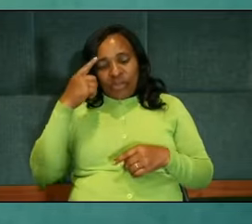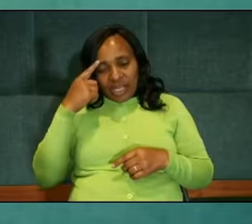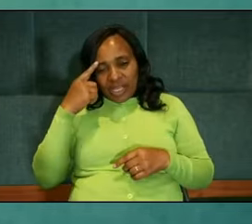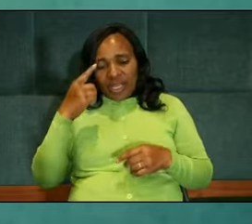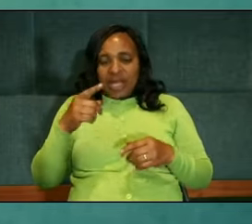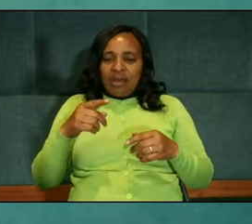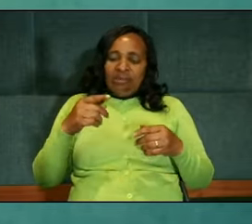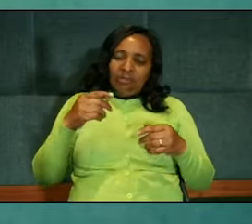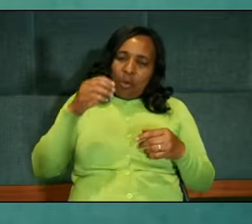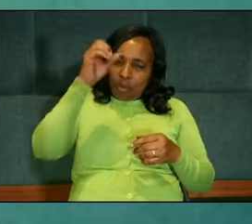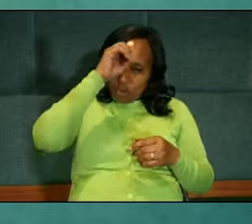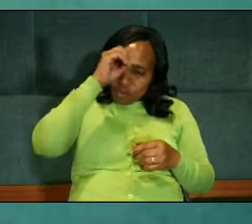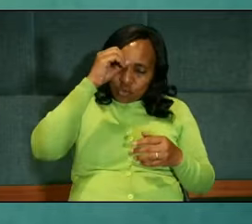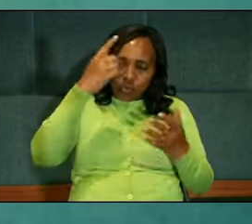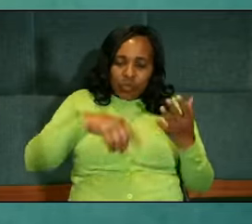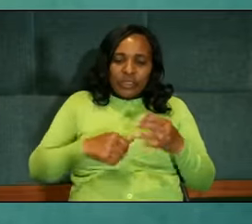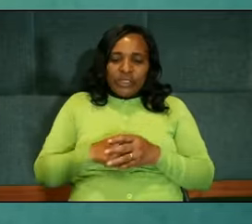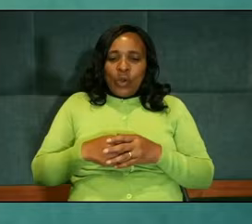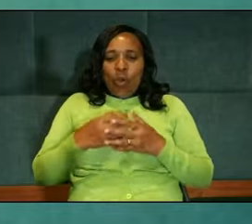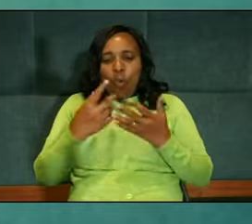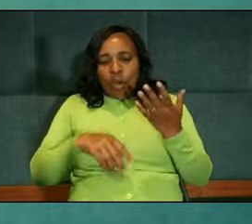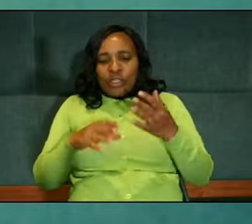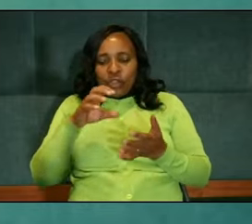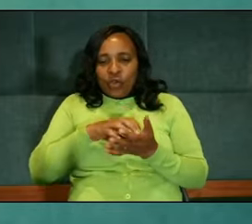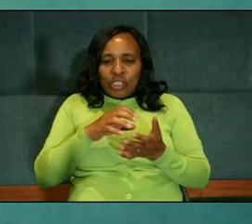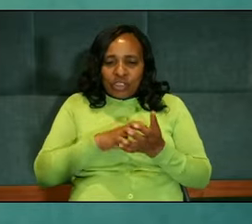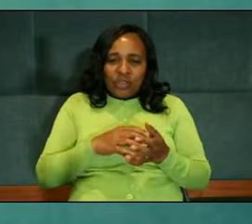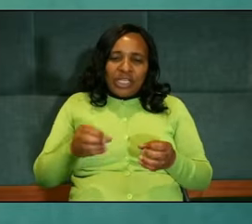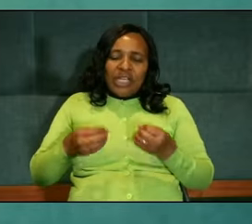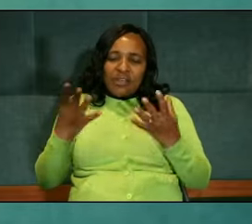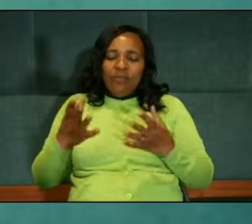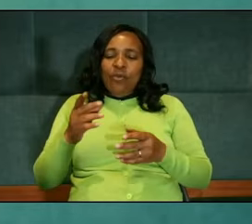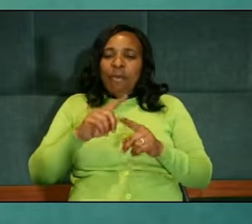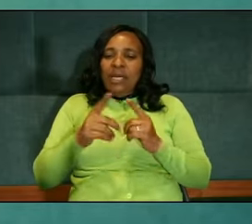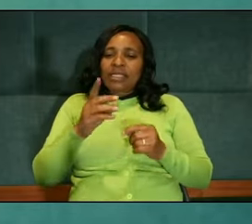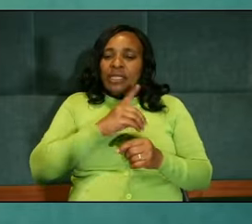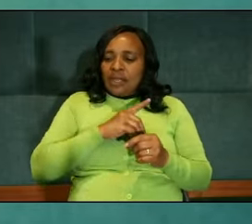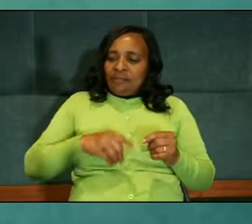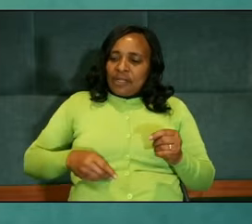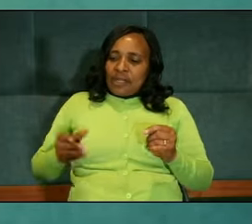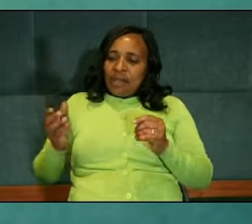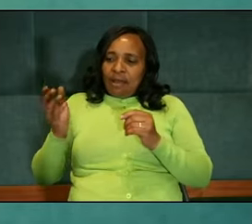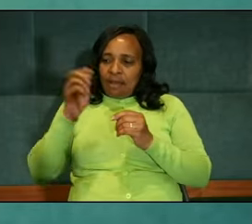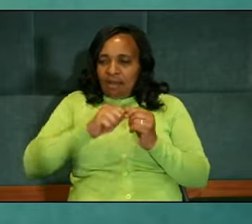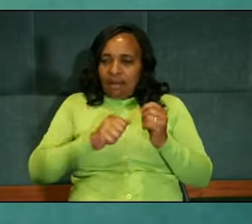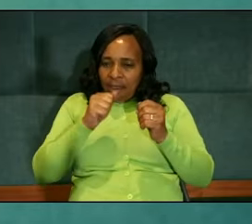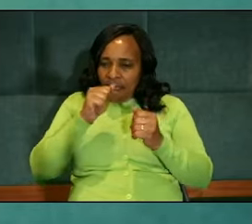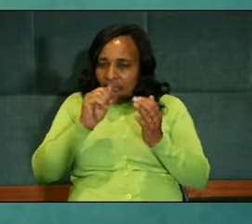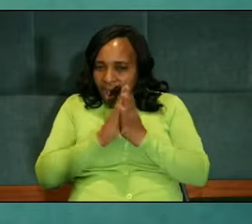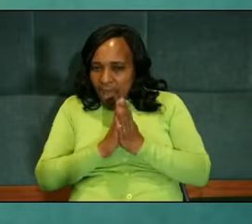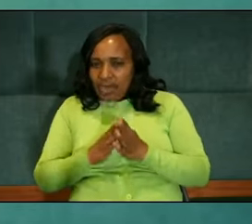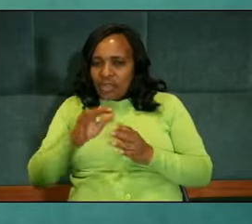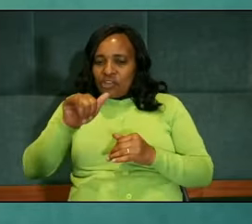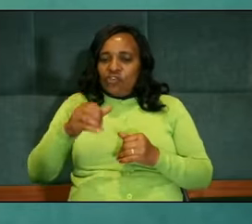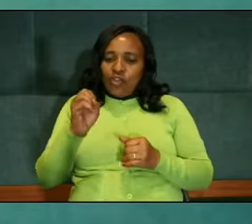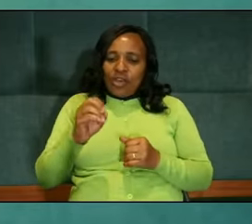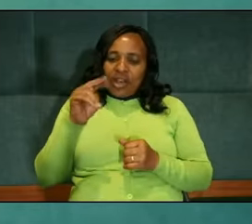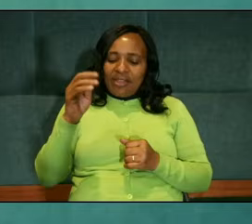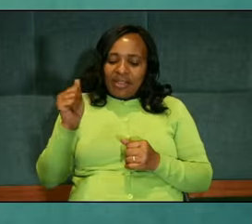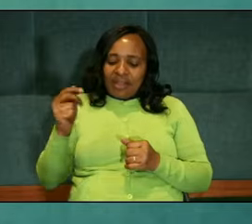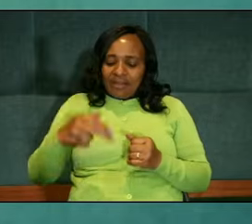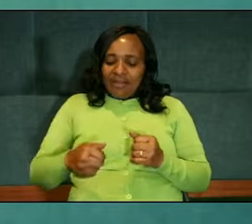about it, what opinions, what conditions you're lying under, because David and Jonathan, your father hates your